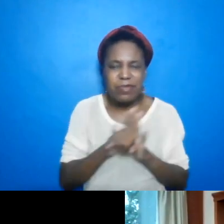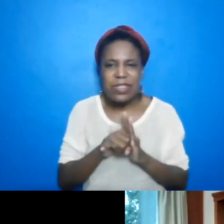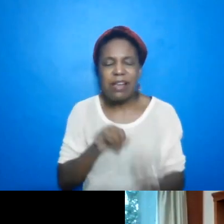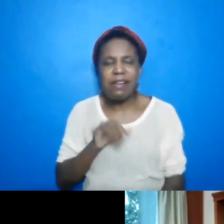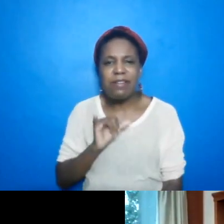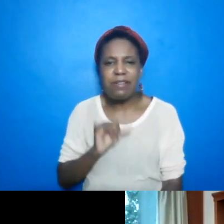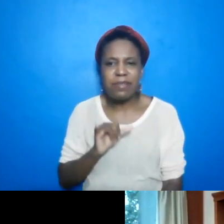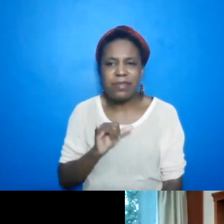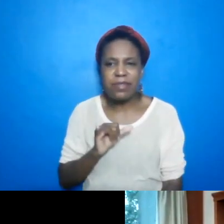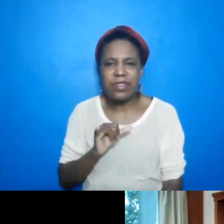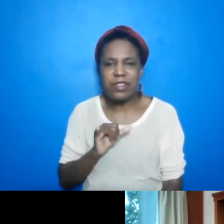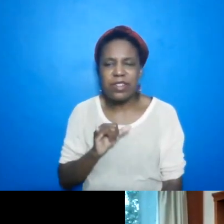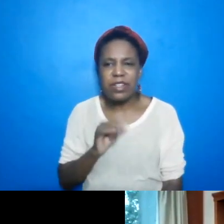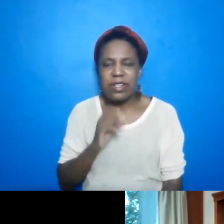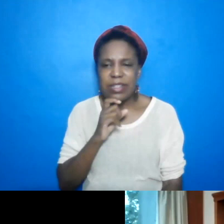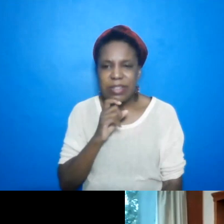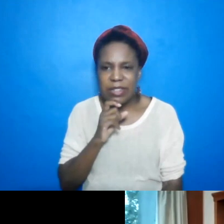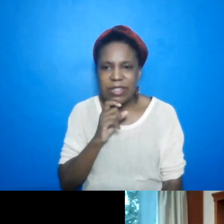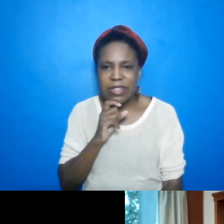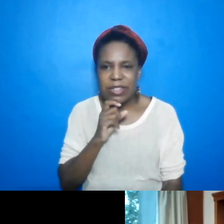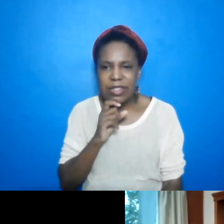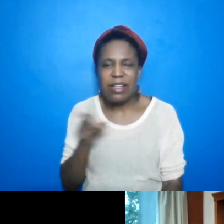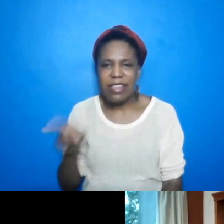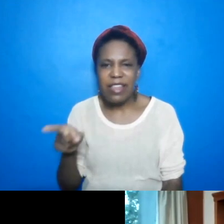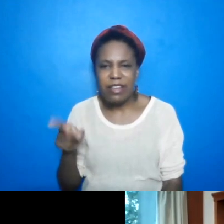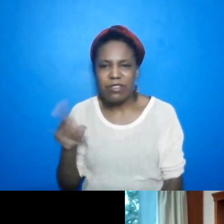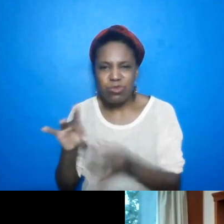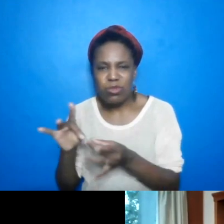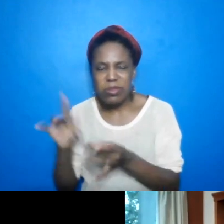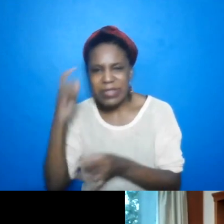independent stories make some sense.